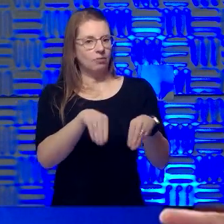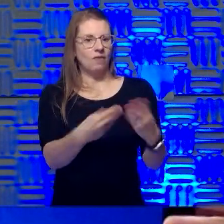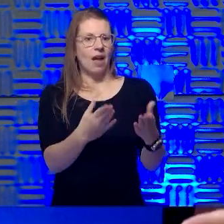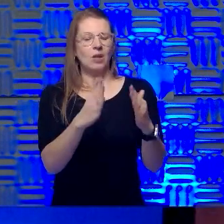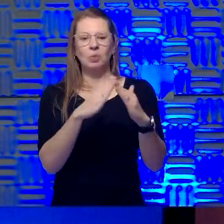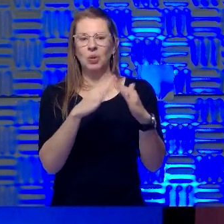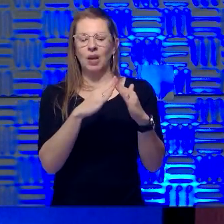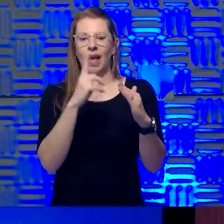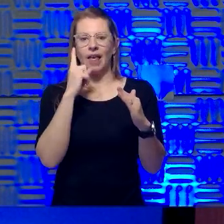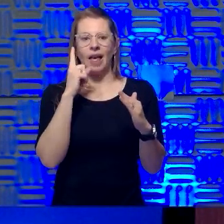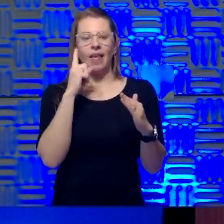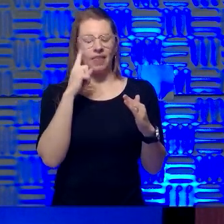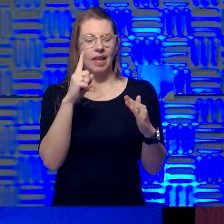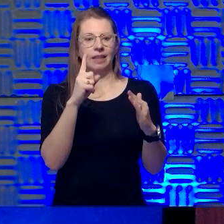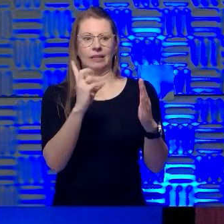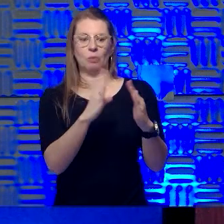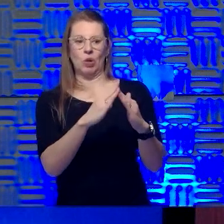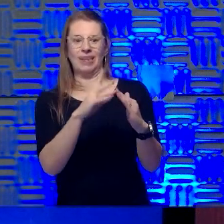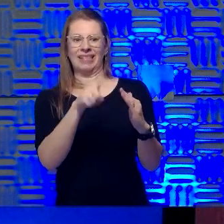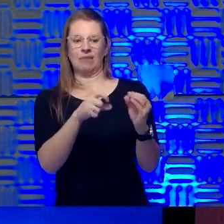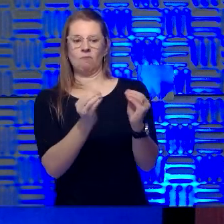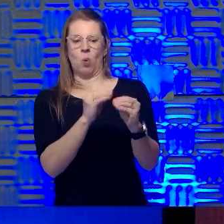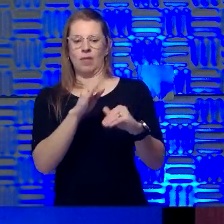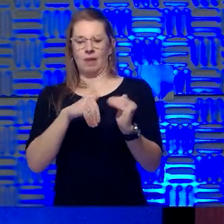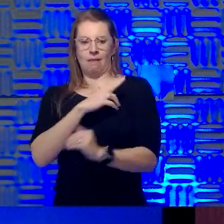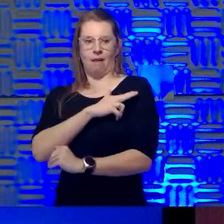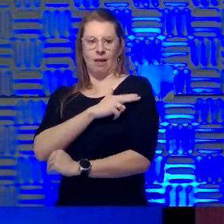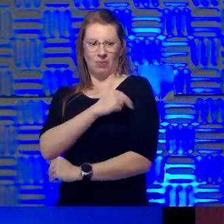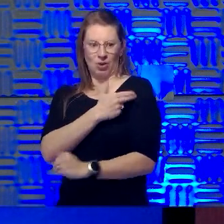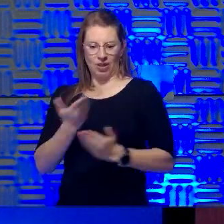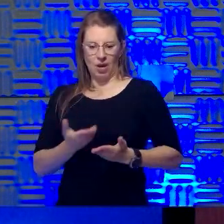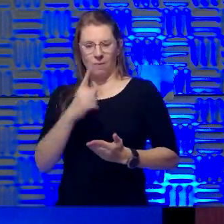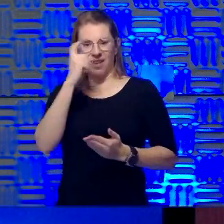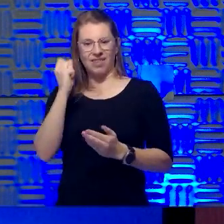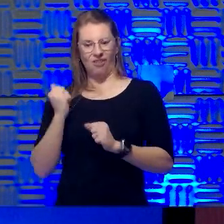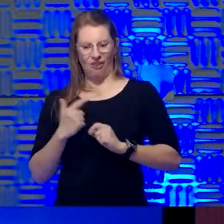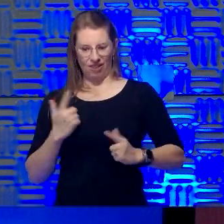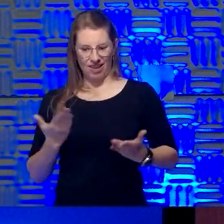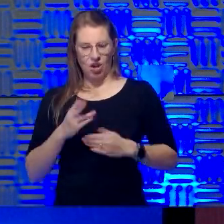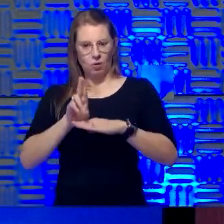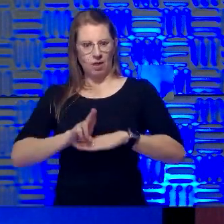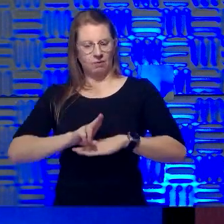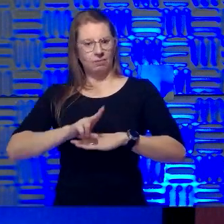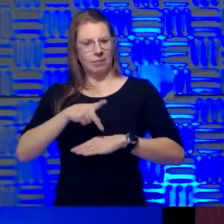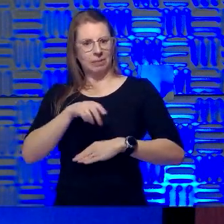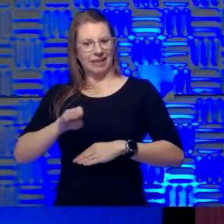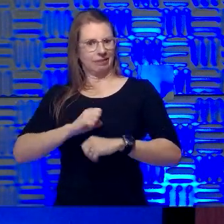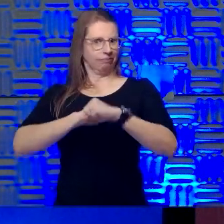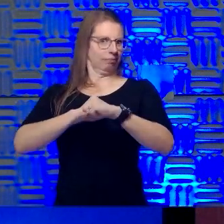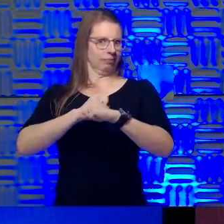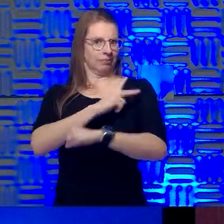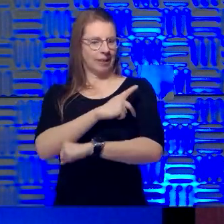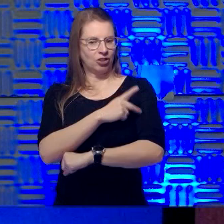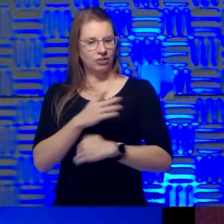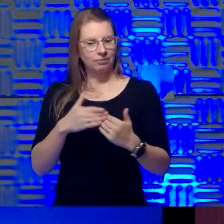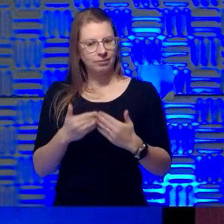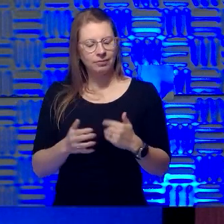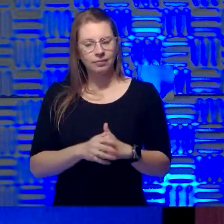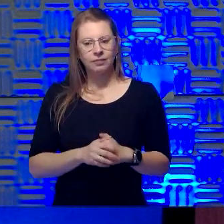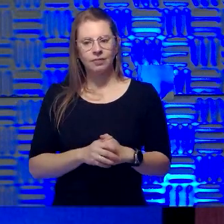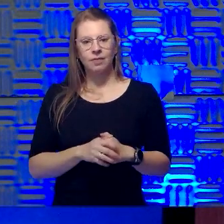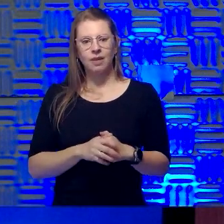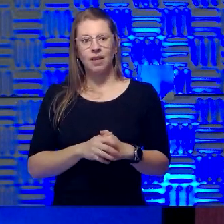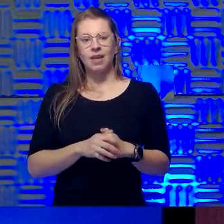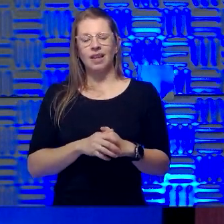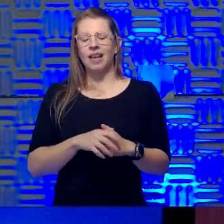more need than there is inside health system when everybody's wearing PPE anyway. Yep. So I'm not sure that on a social basis that's the right